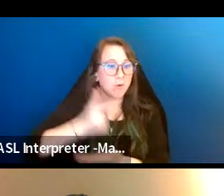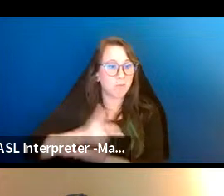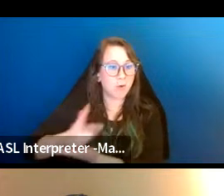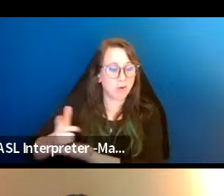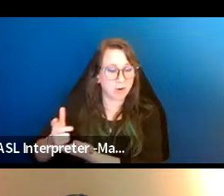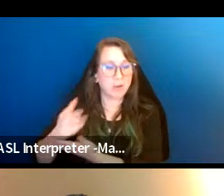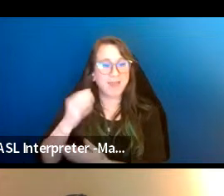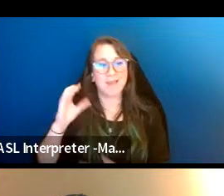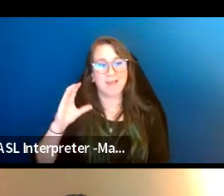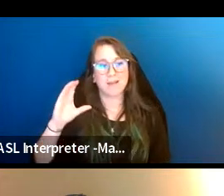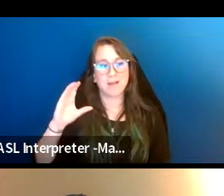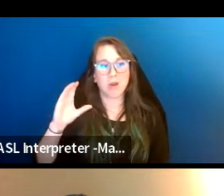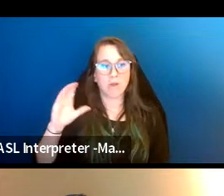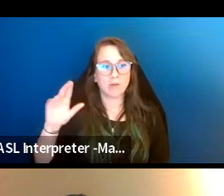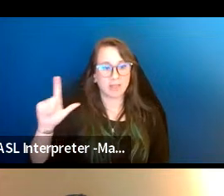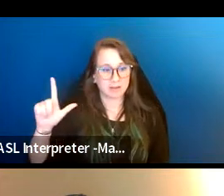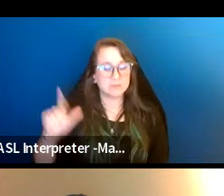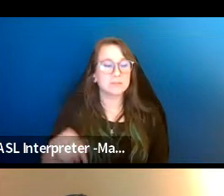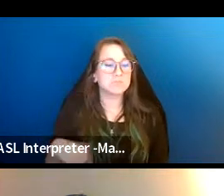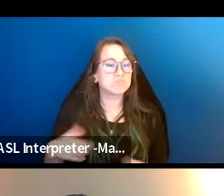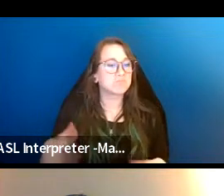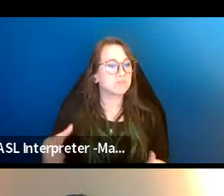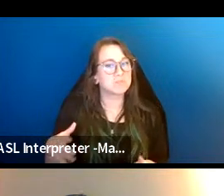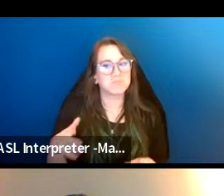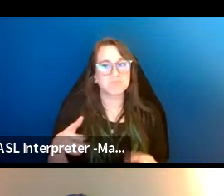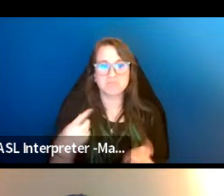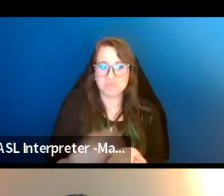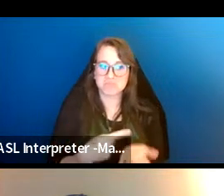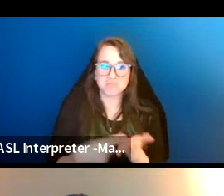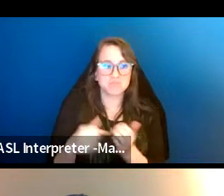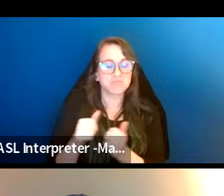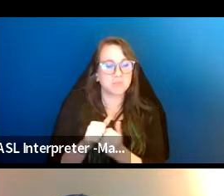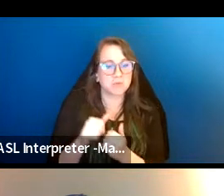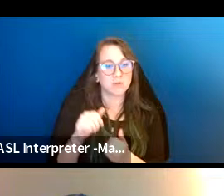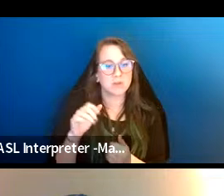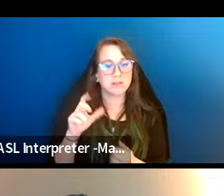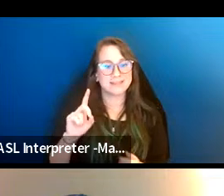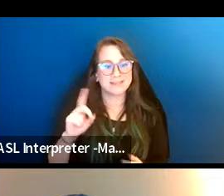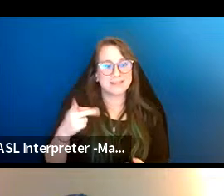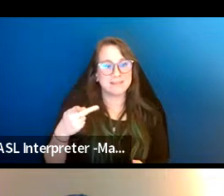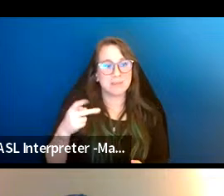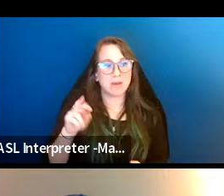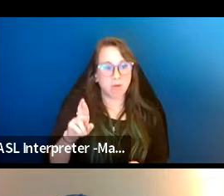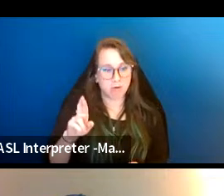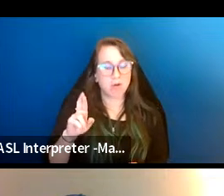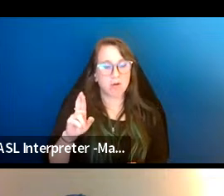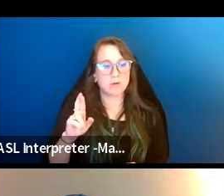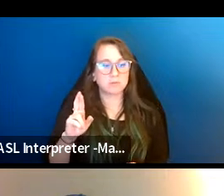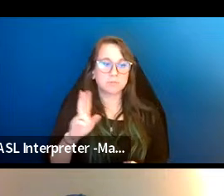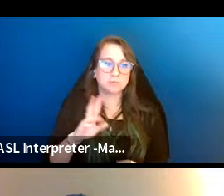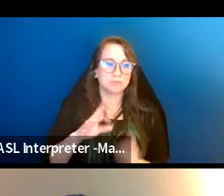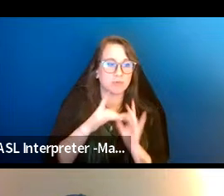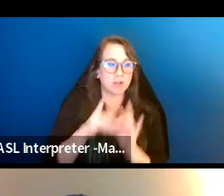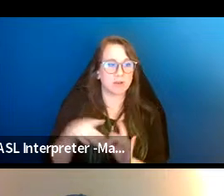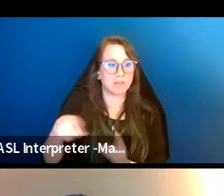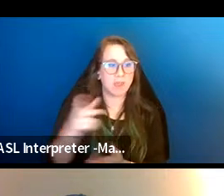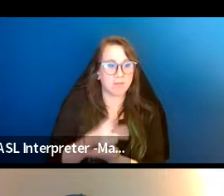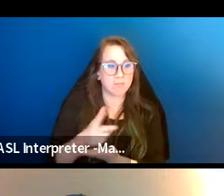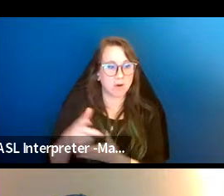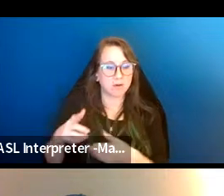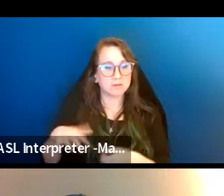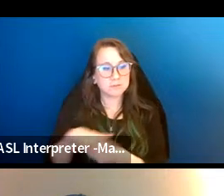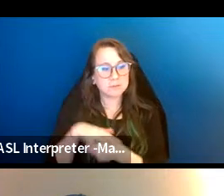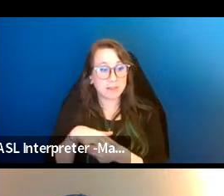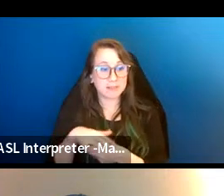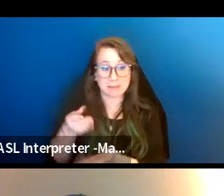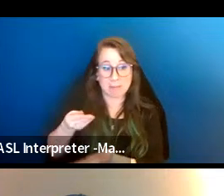Langston. I had a good conversation with DPR a couple of weeks ago just about sort of the status of that park space. So I just want to share with residents that the